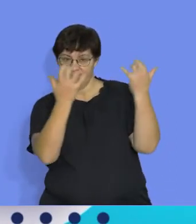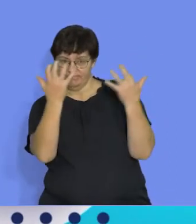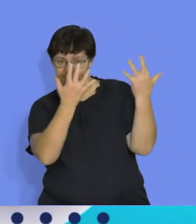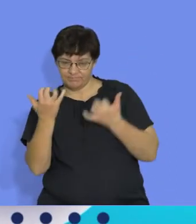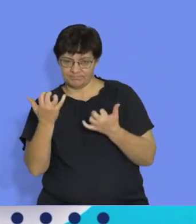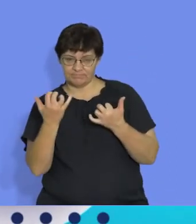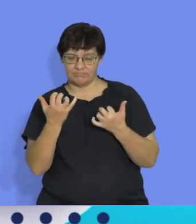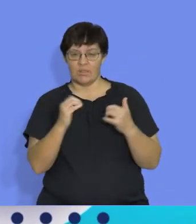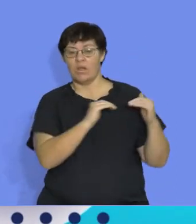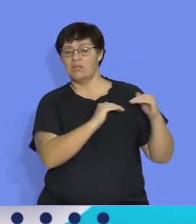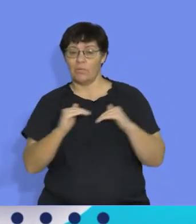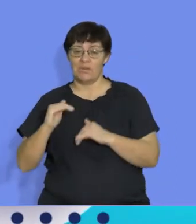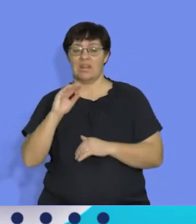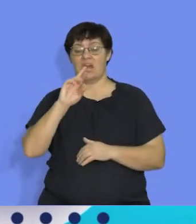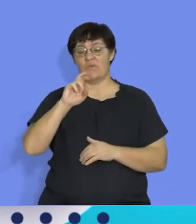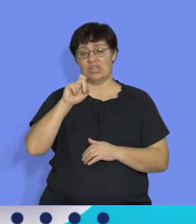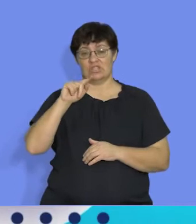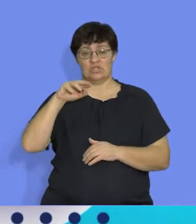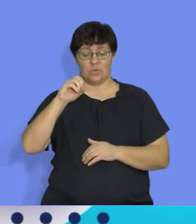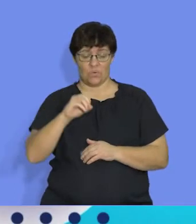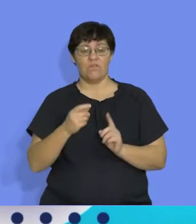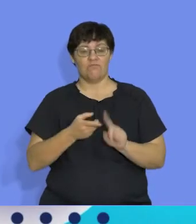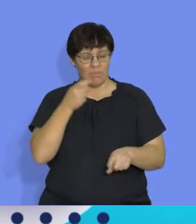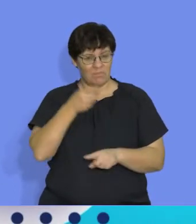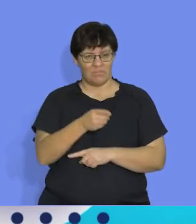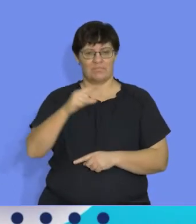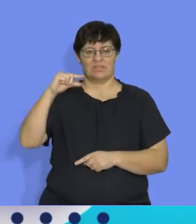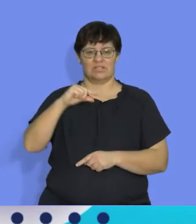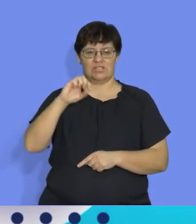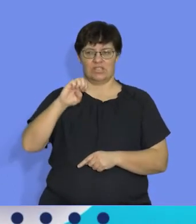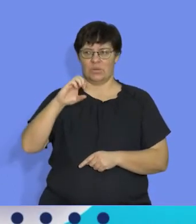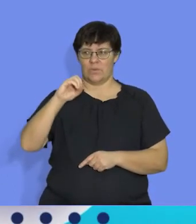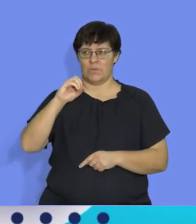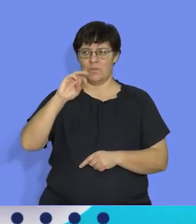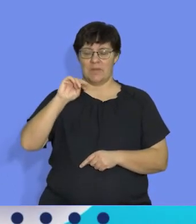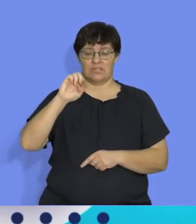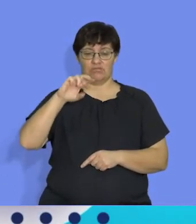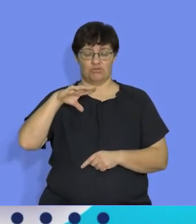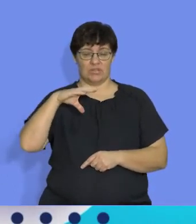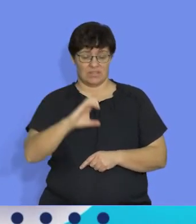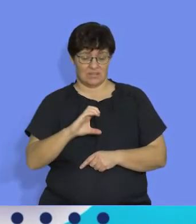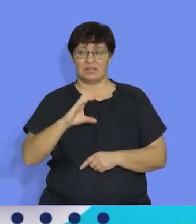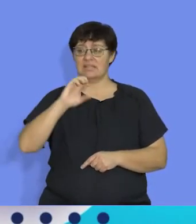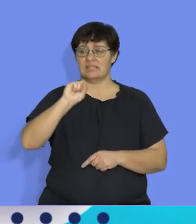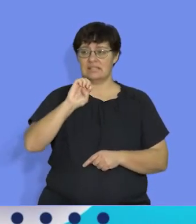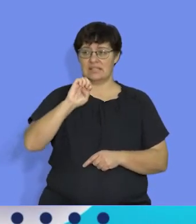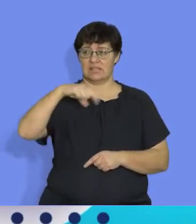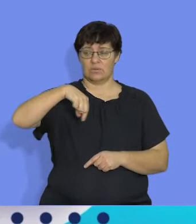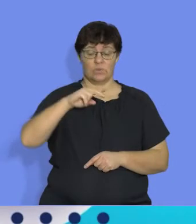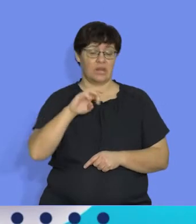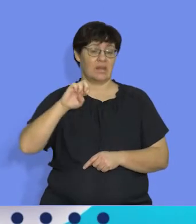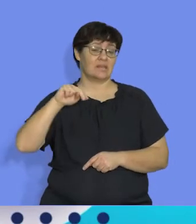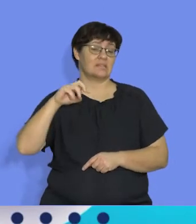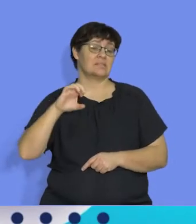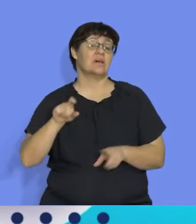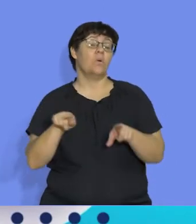the common ratio of a geometric sequence, as well as the nth term for a geometric